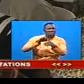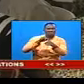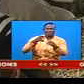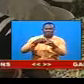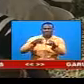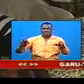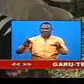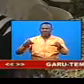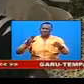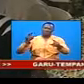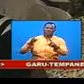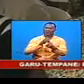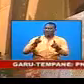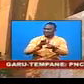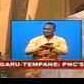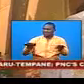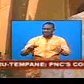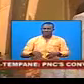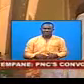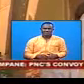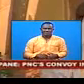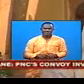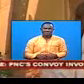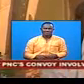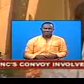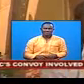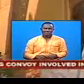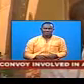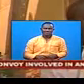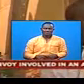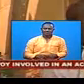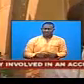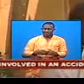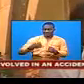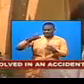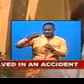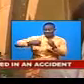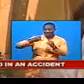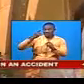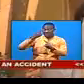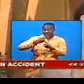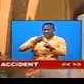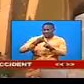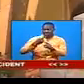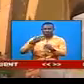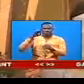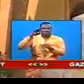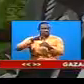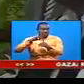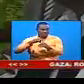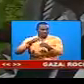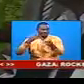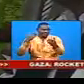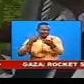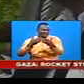and desist from acts that would stir trouble. In less than a month, we shall go to the polls for our presidential parliamentary elections.